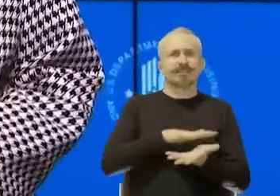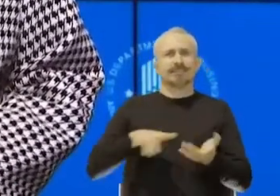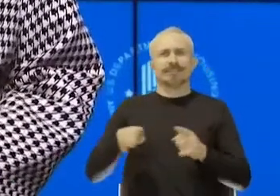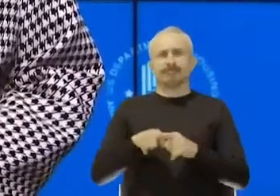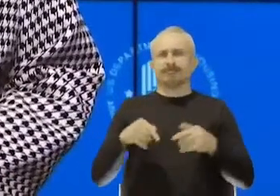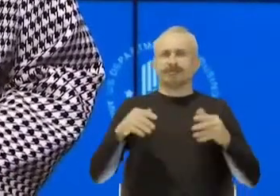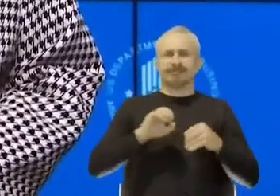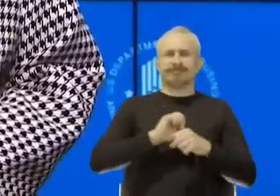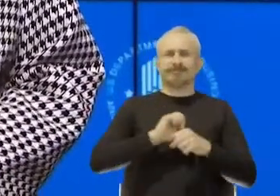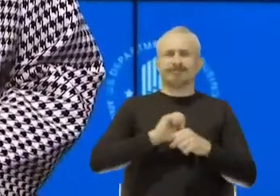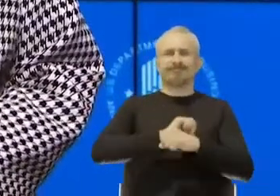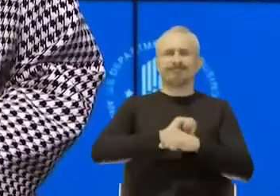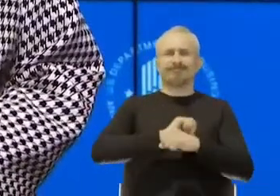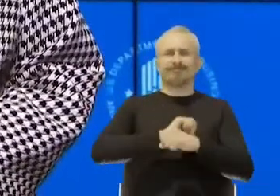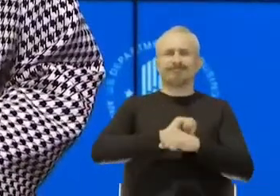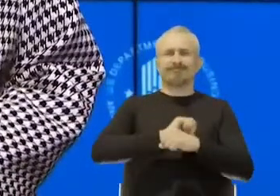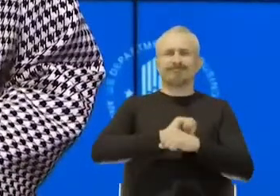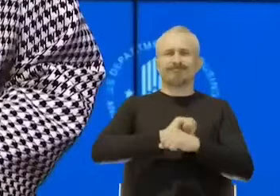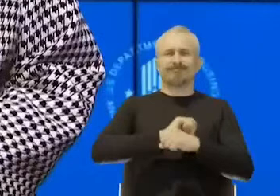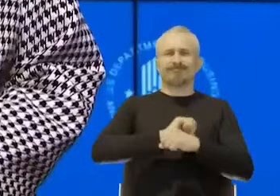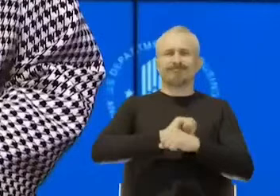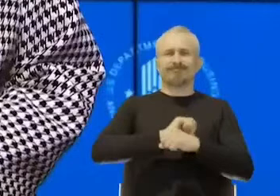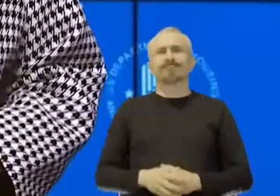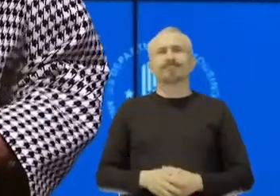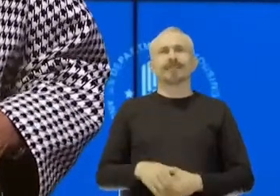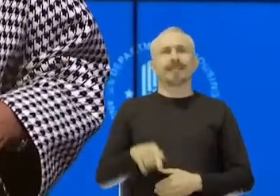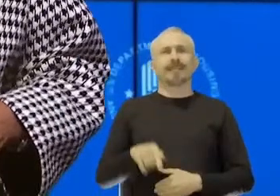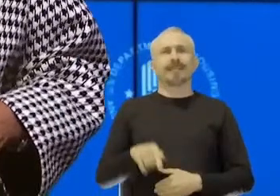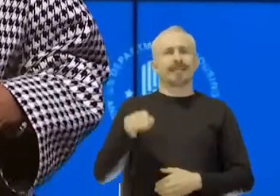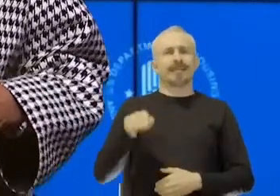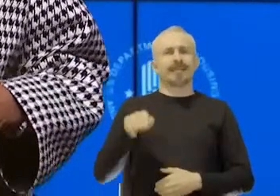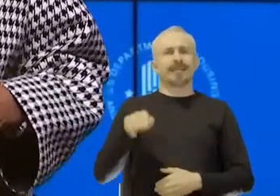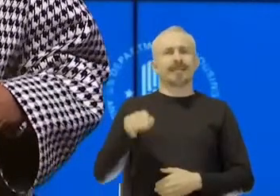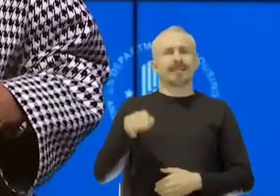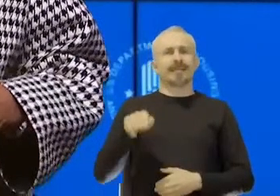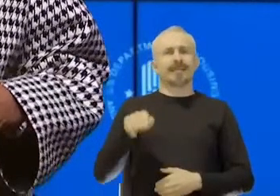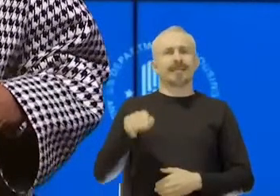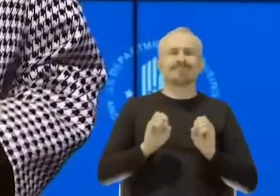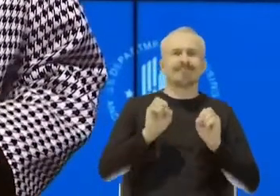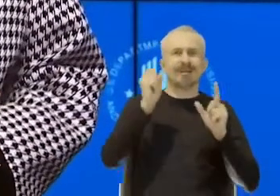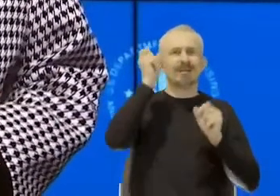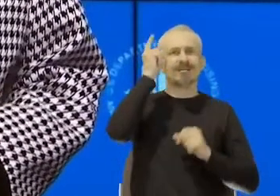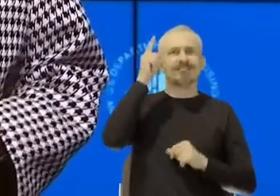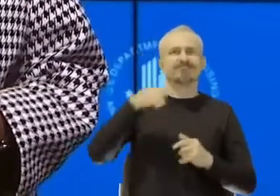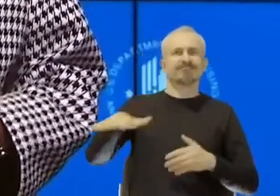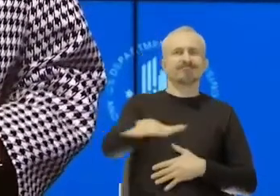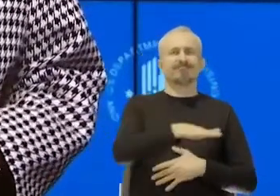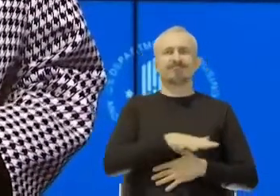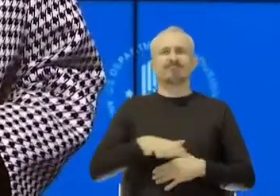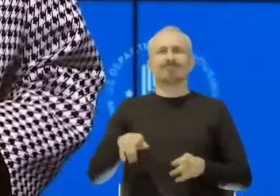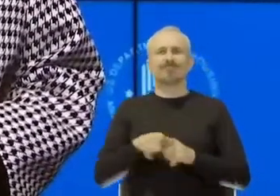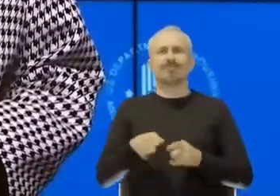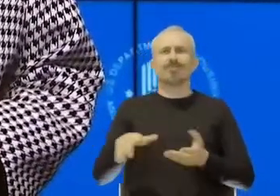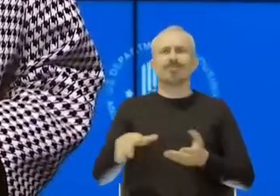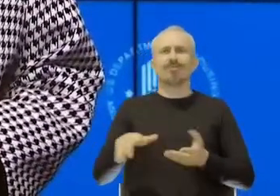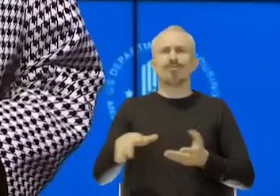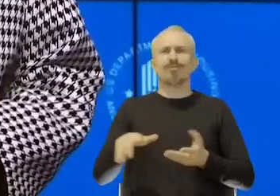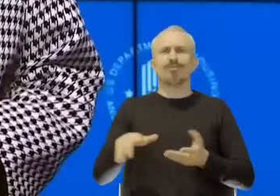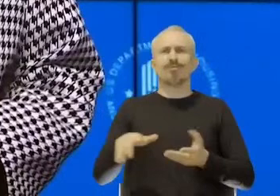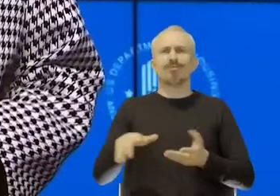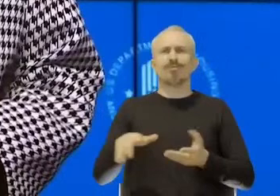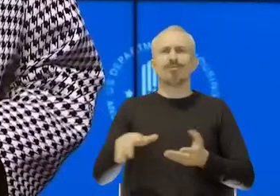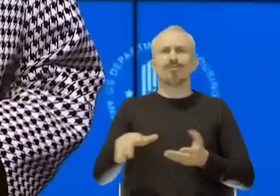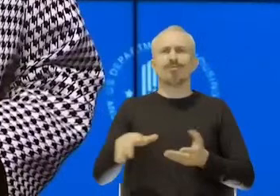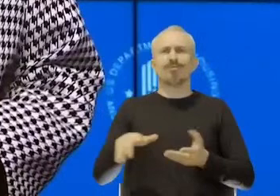clear vulnerabilities in our global infrastructure. We have collectively experienced unfathomable devastation